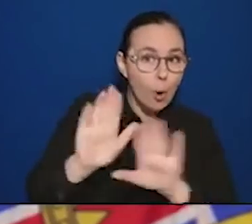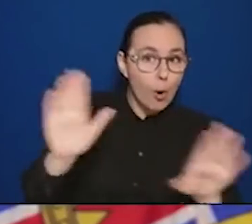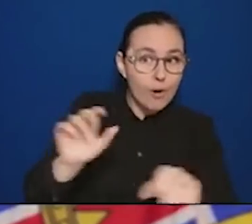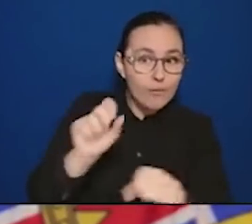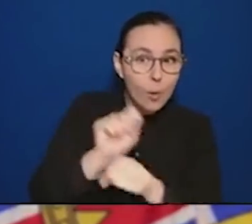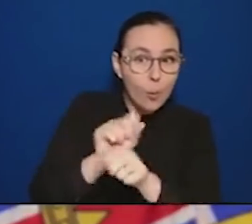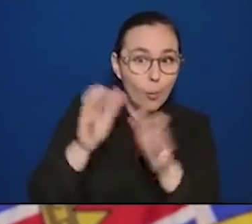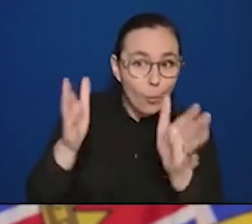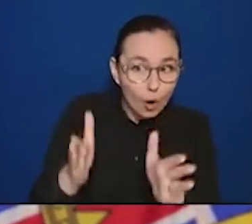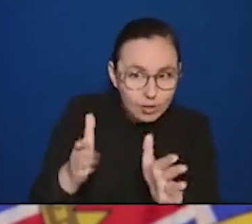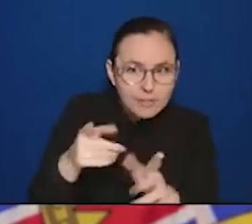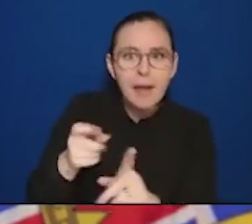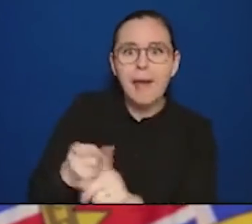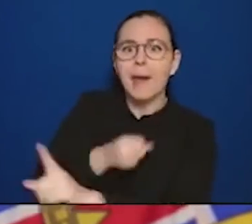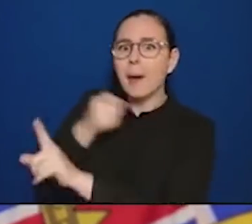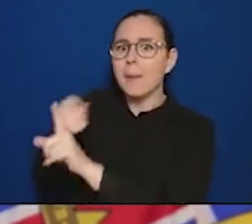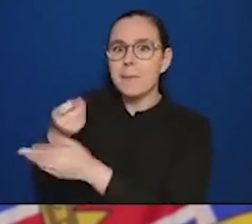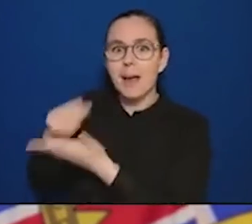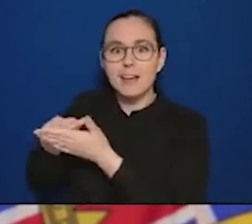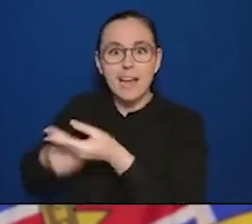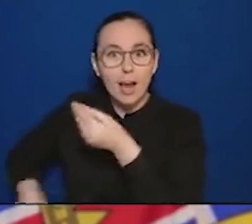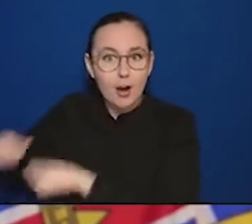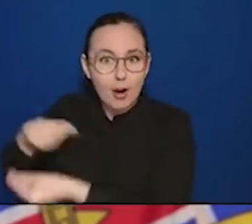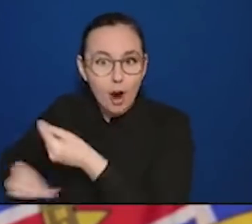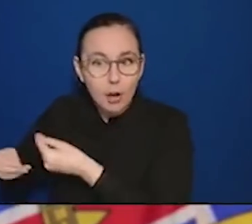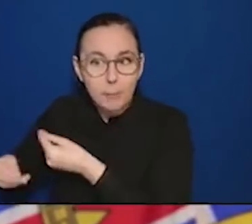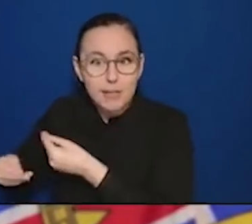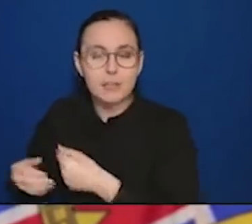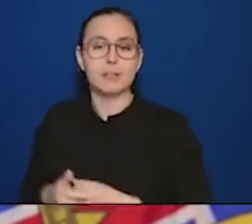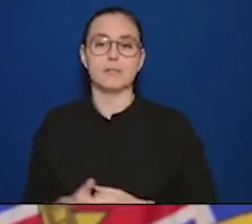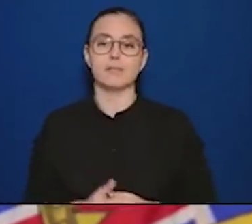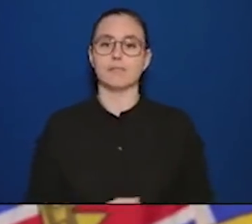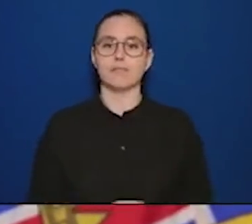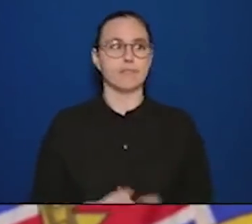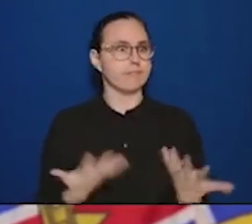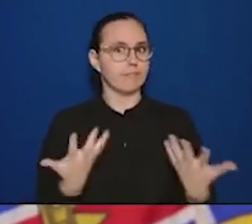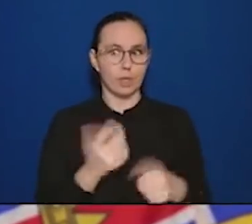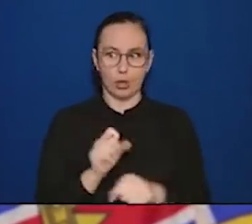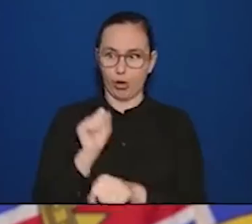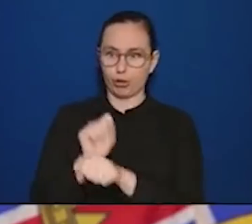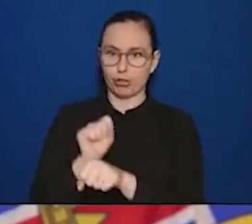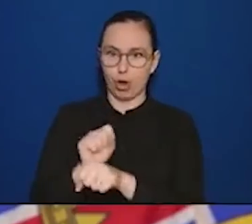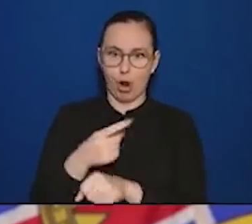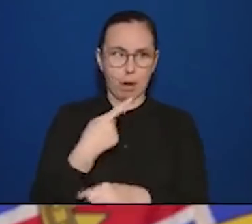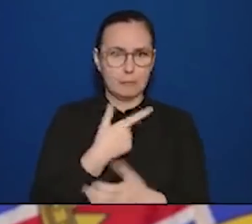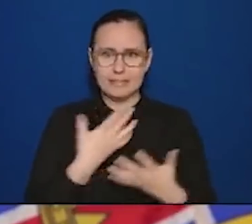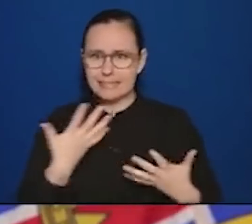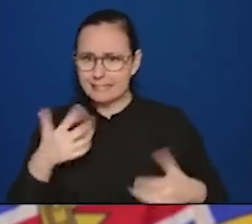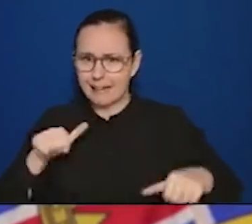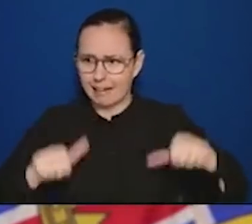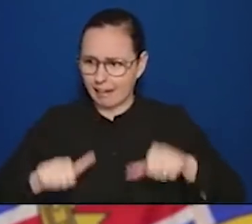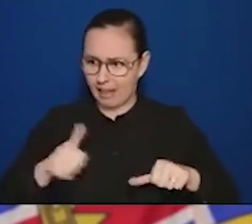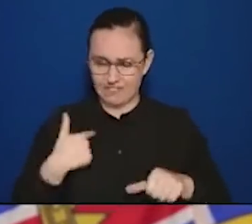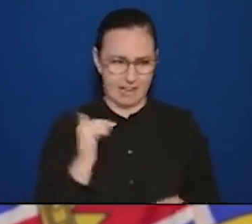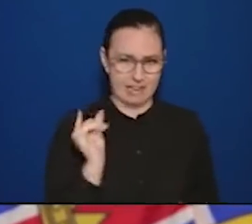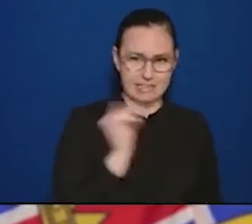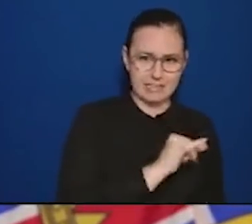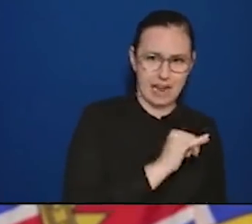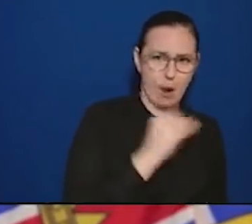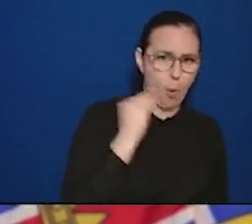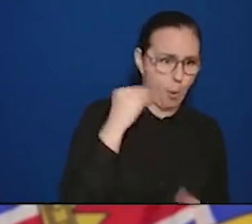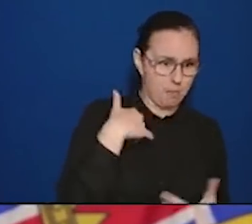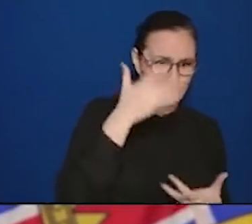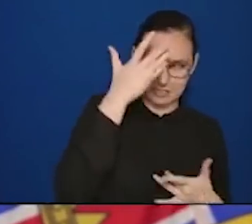people, job security is tenuous. And this has increased during the pandemic. And we've seen that in many parts of our,